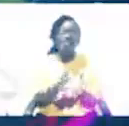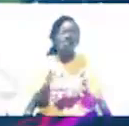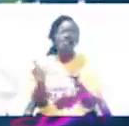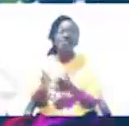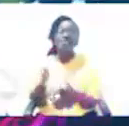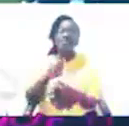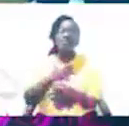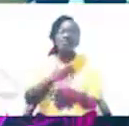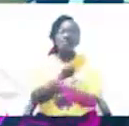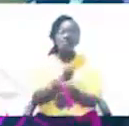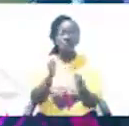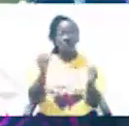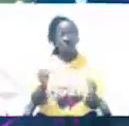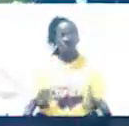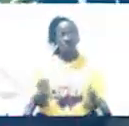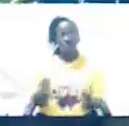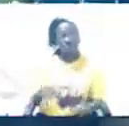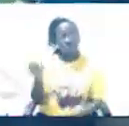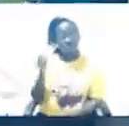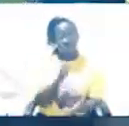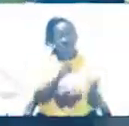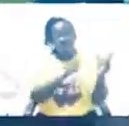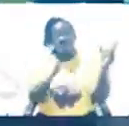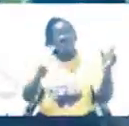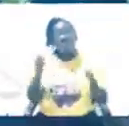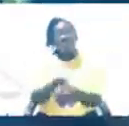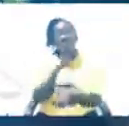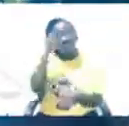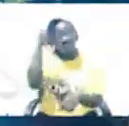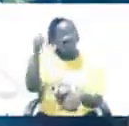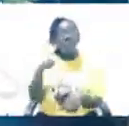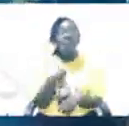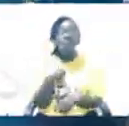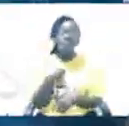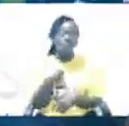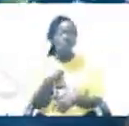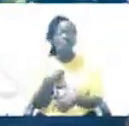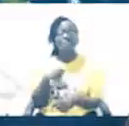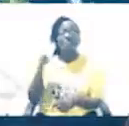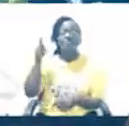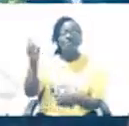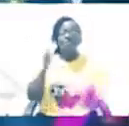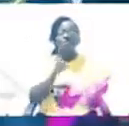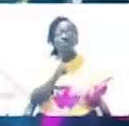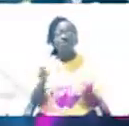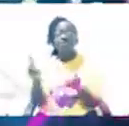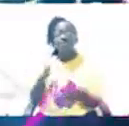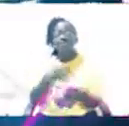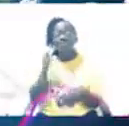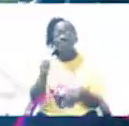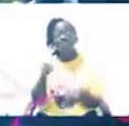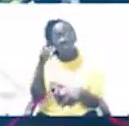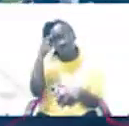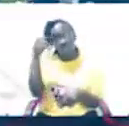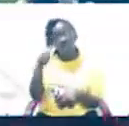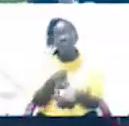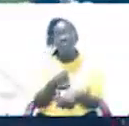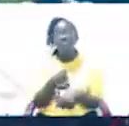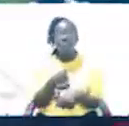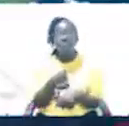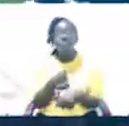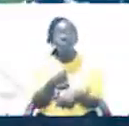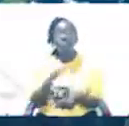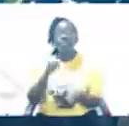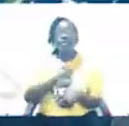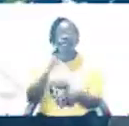that Jesus is my Savior. When you come to Jesus, come. He does my needs for me. Come quickly.